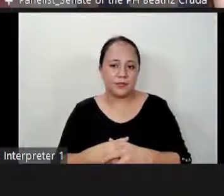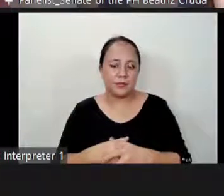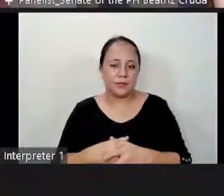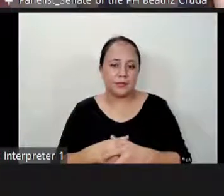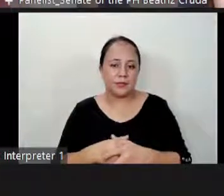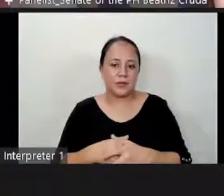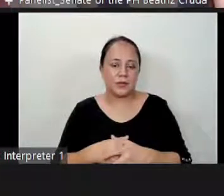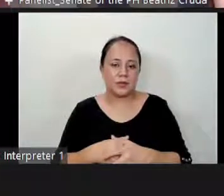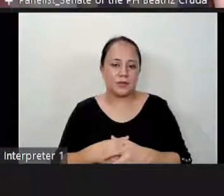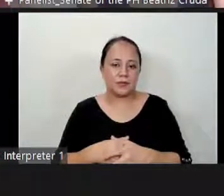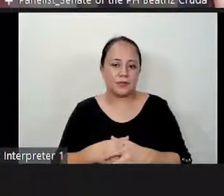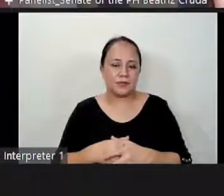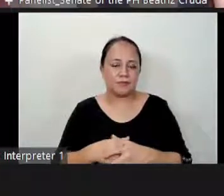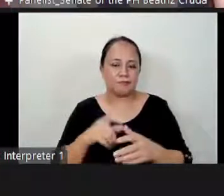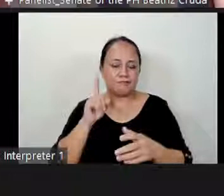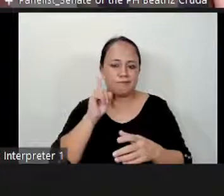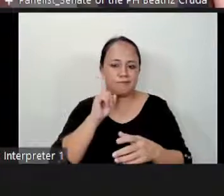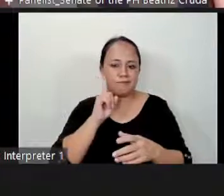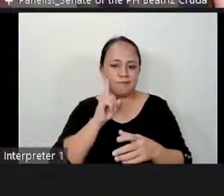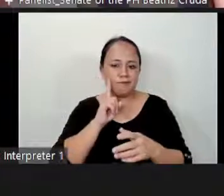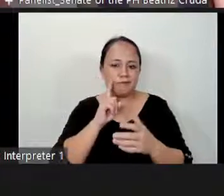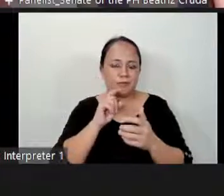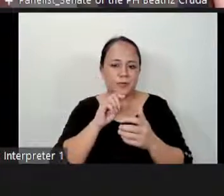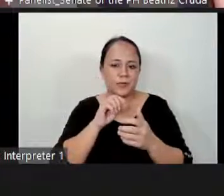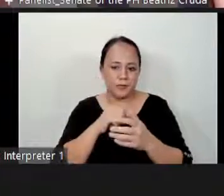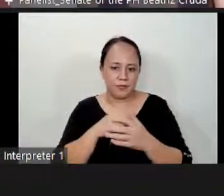efficiently to